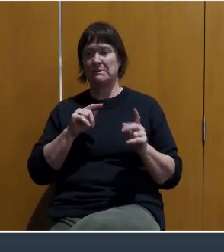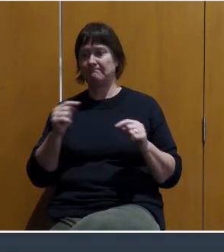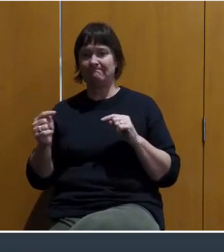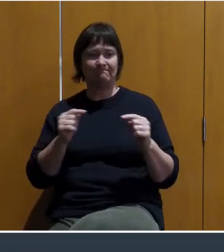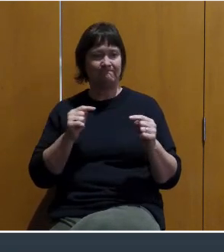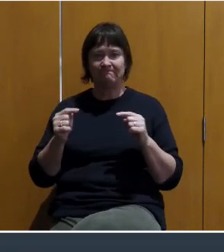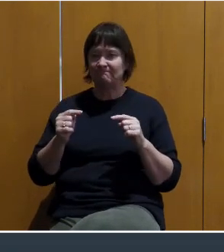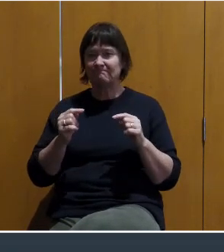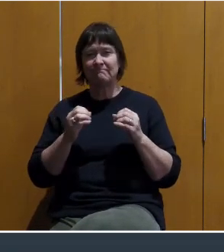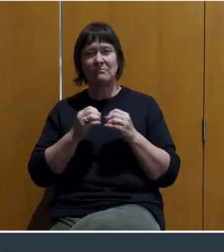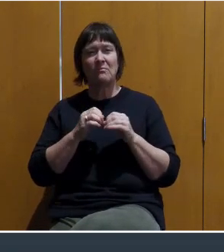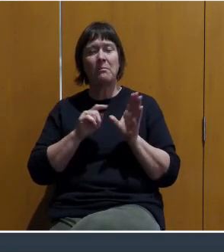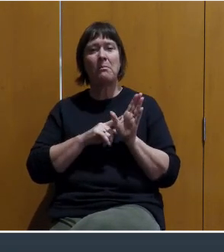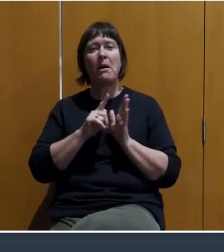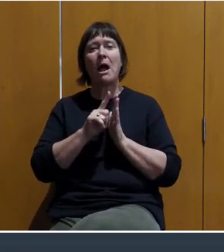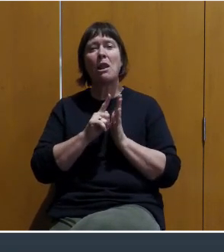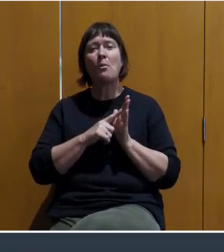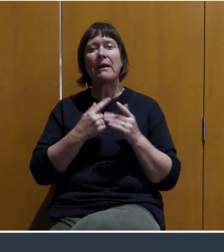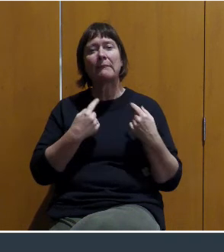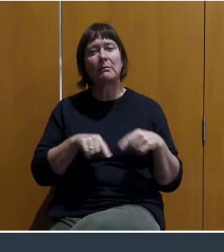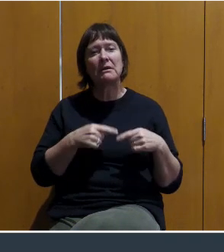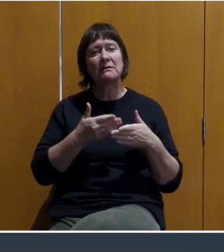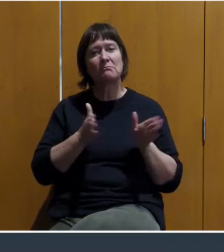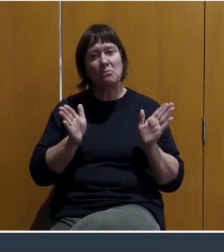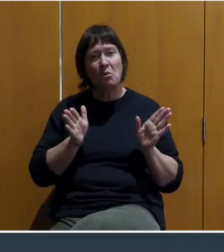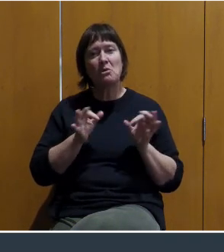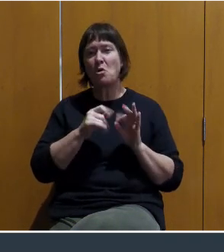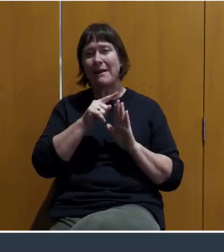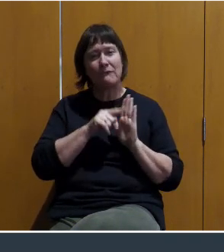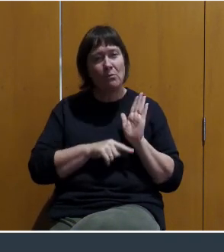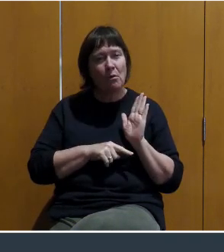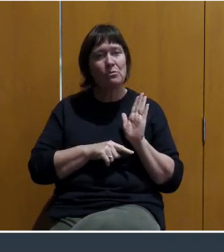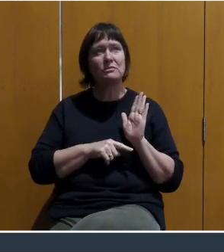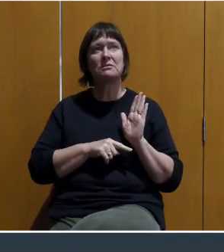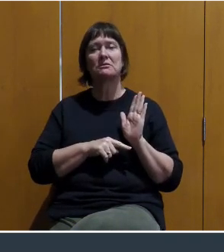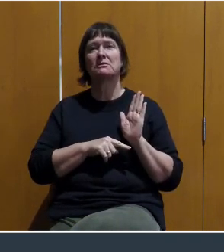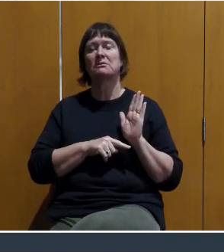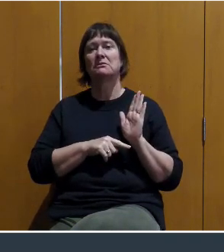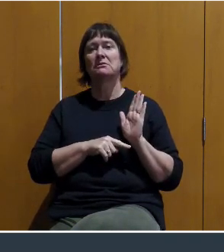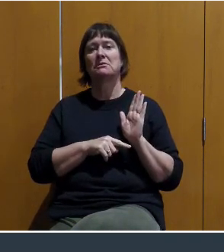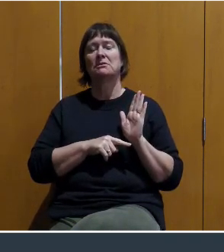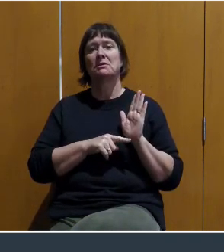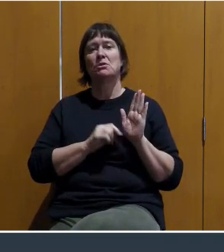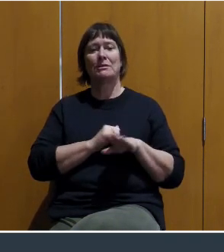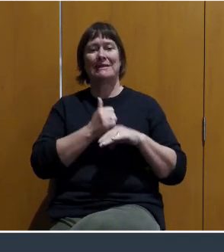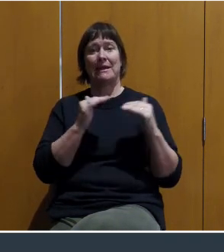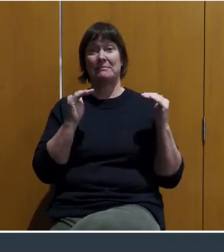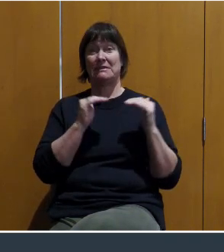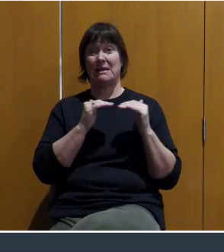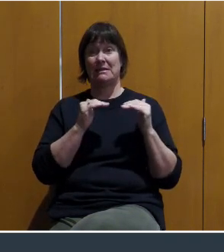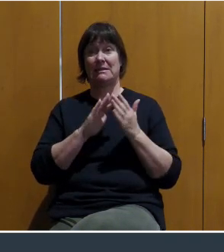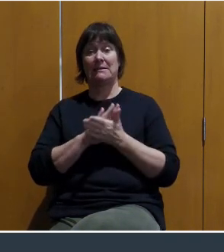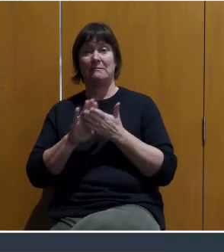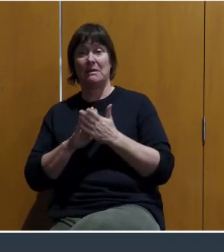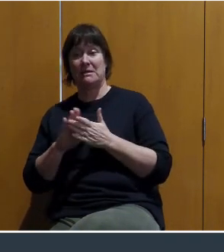current bylaw being really permissive, being really broad, not setting out, the kind of standards that allow them to take